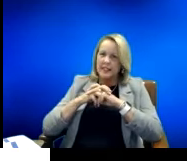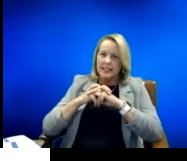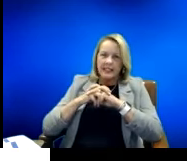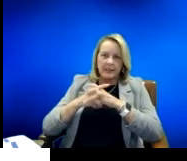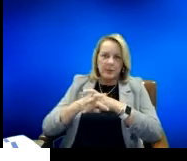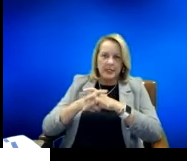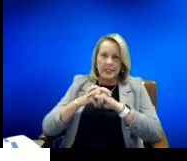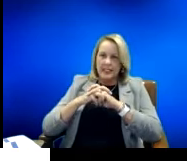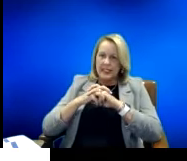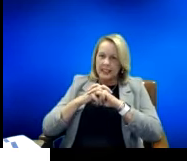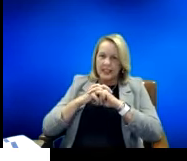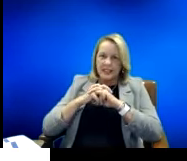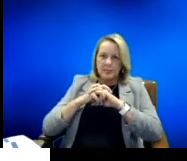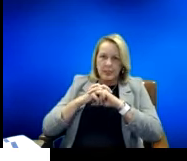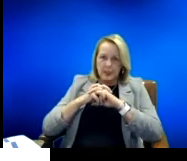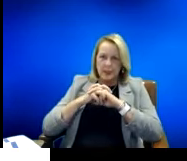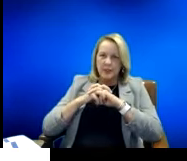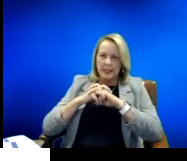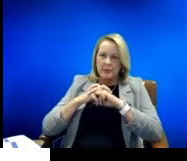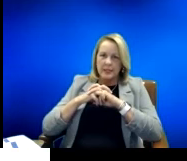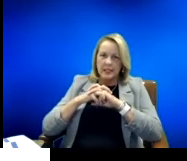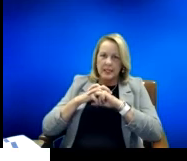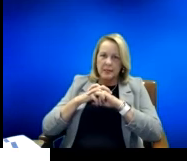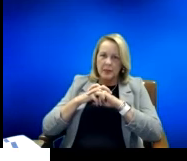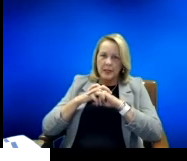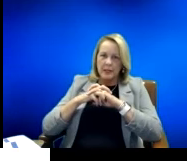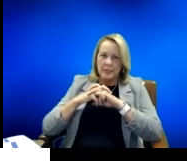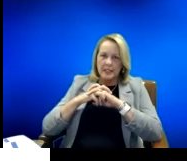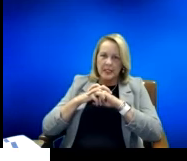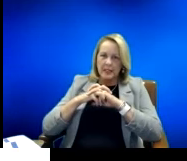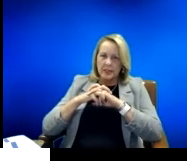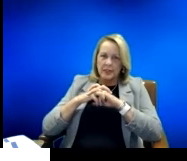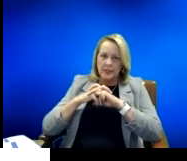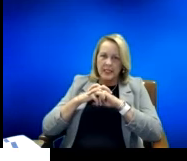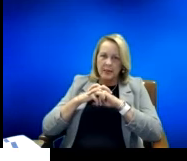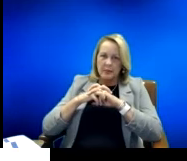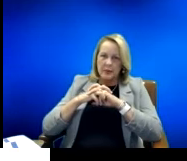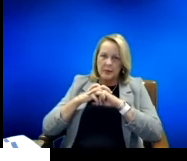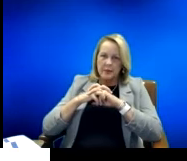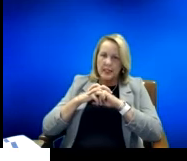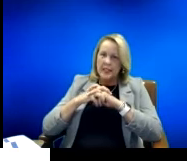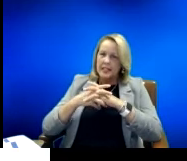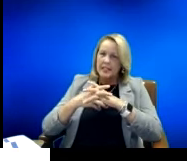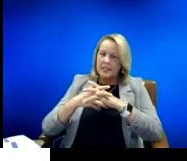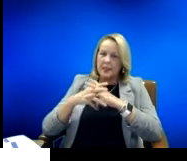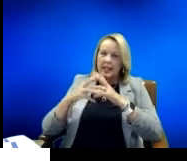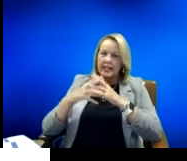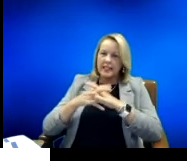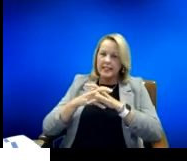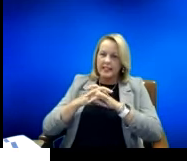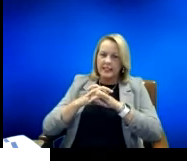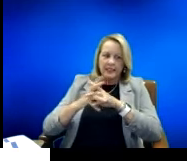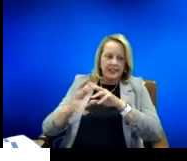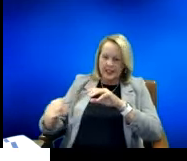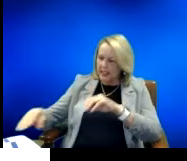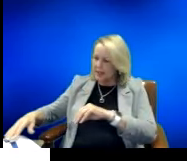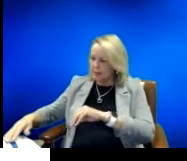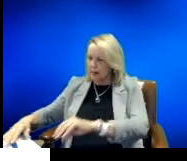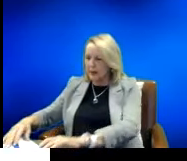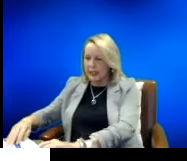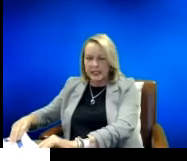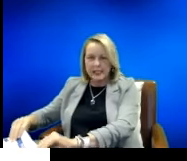involved. Once again, just be sure and read that program disclosure statement. So that